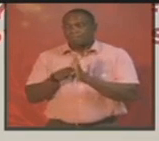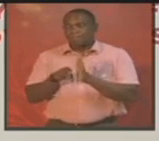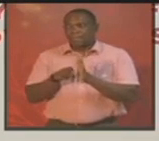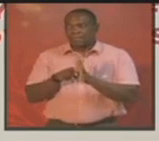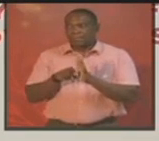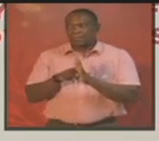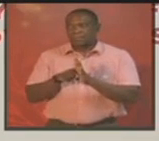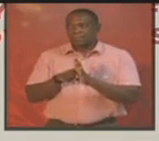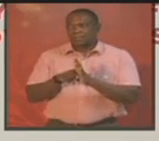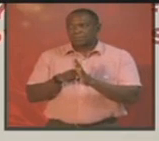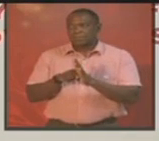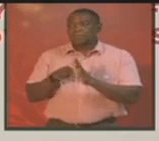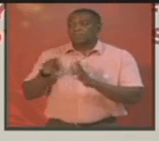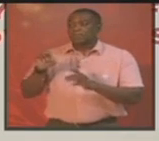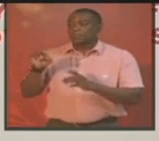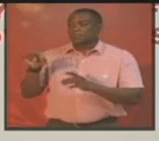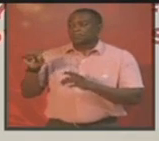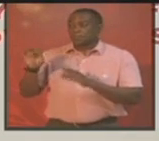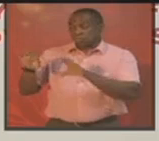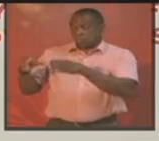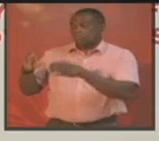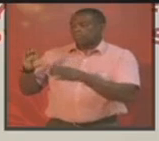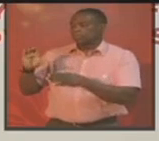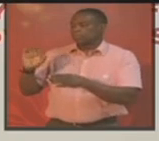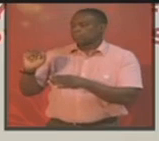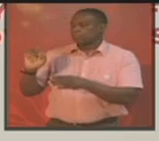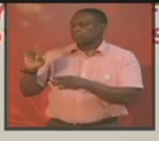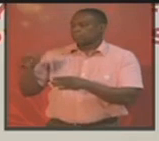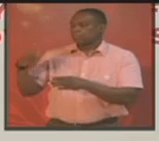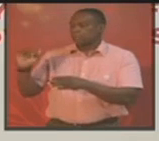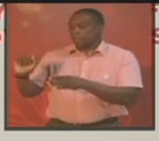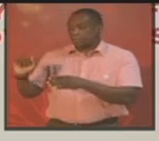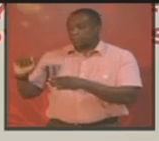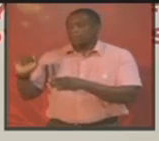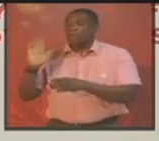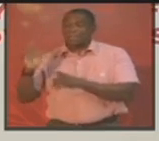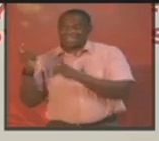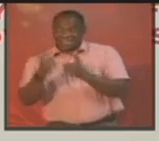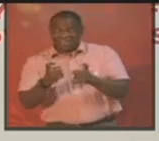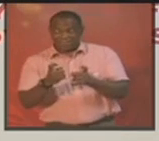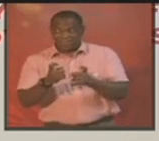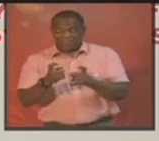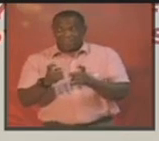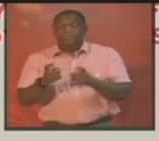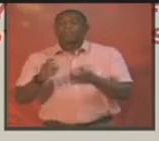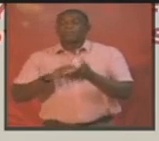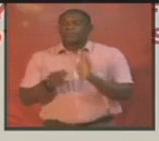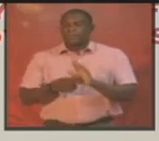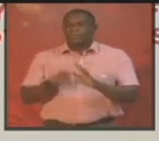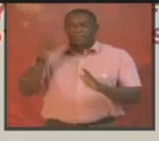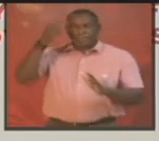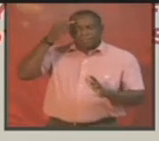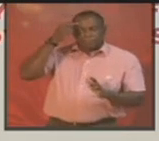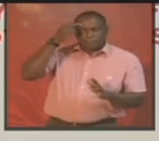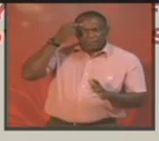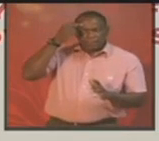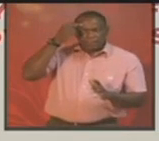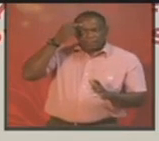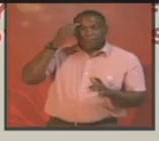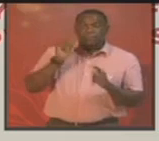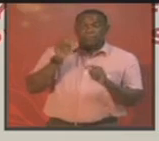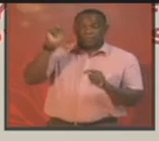$160,838 as CARPHA's contribution to that. It means the government of the Republic of Trinidad and Tobago, and by extension